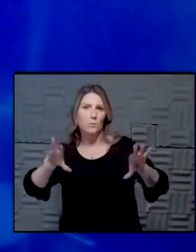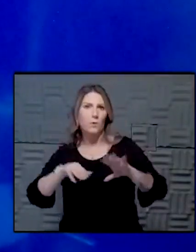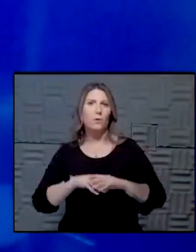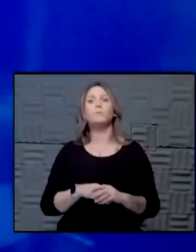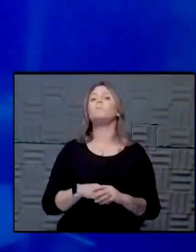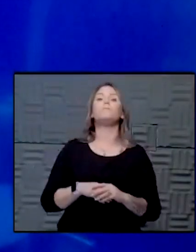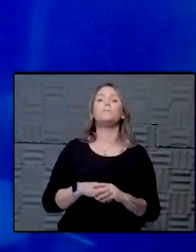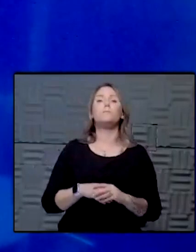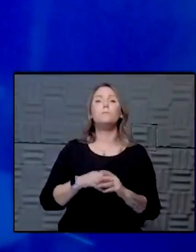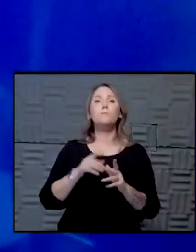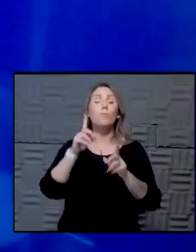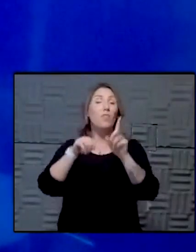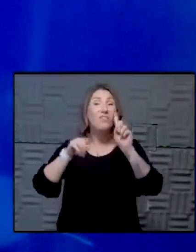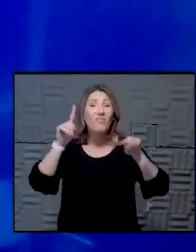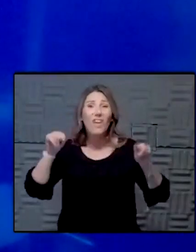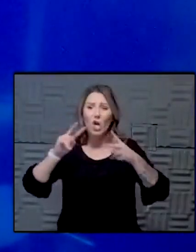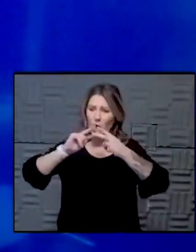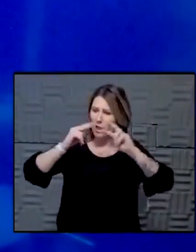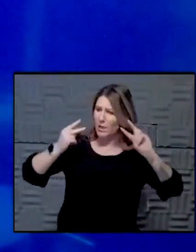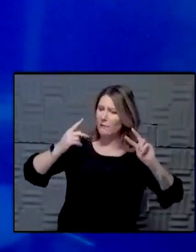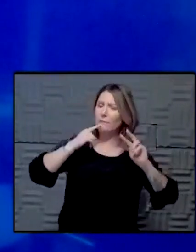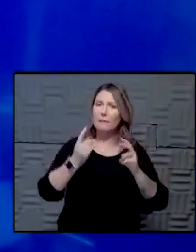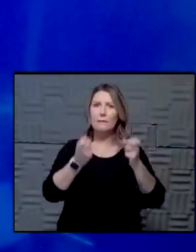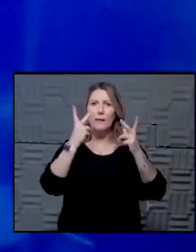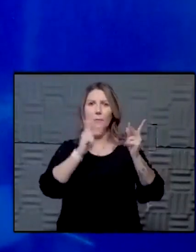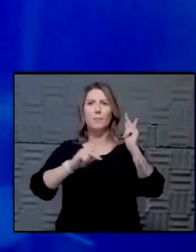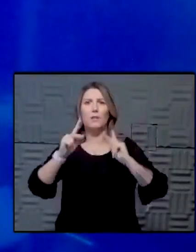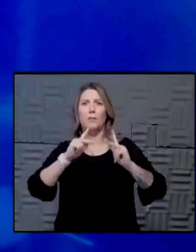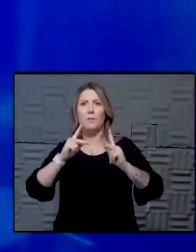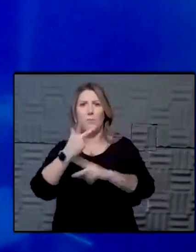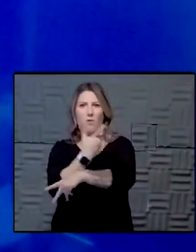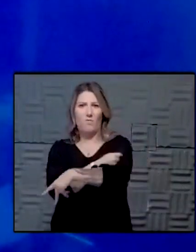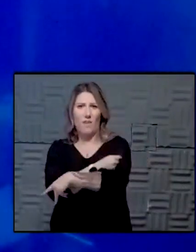what the variants are like, and how many people have been vaccinated.